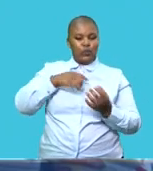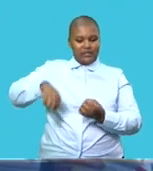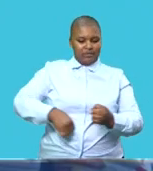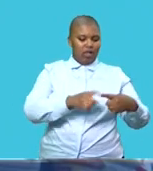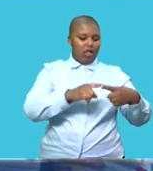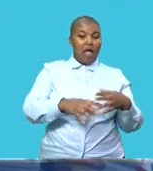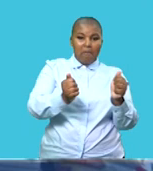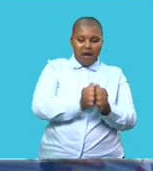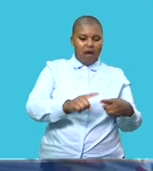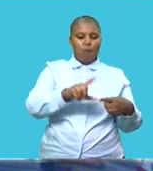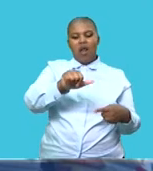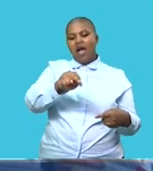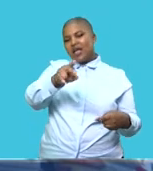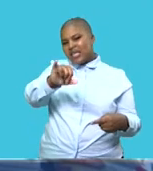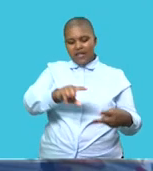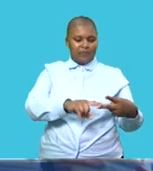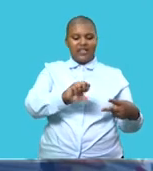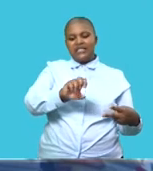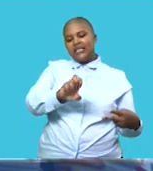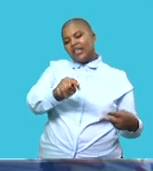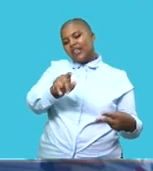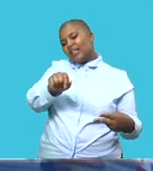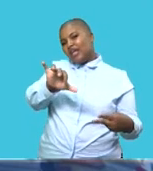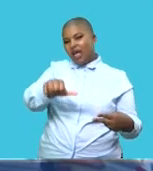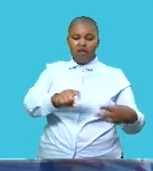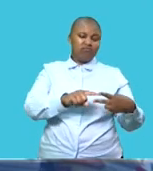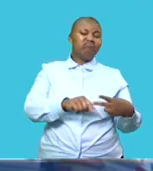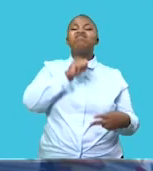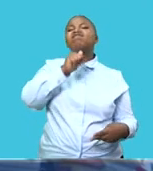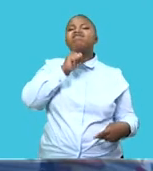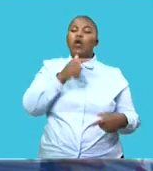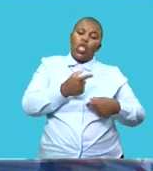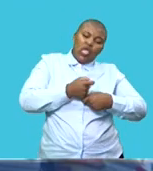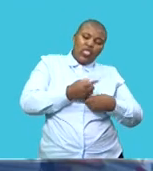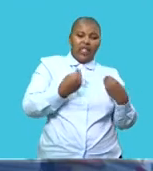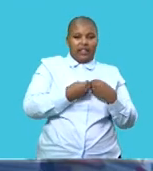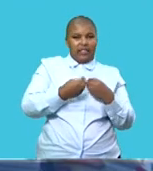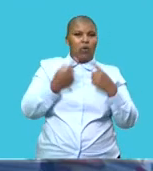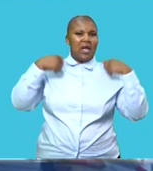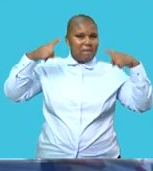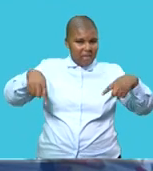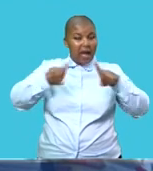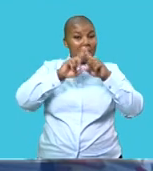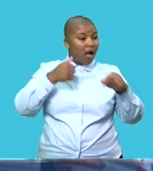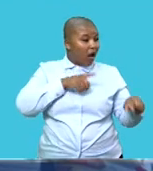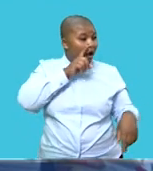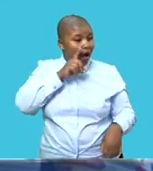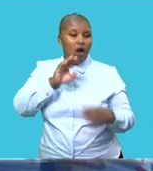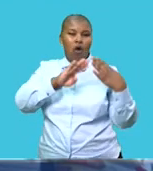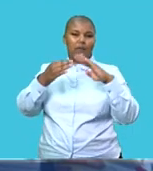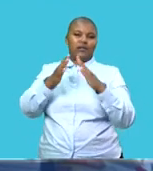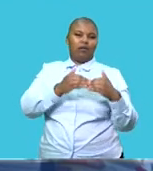and Cynthia and just all of Soweto. Even the small amount of time that we've been able to be here, the community has embraced